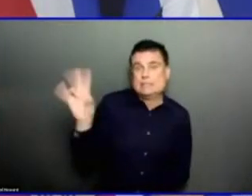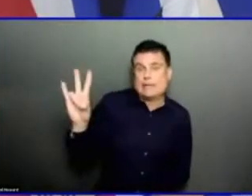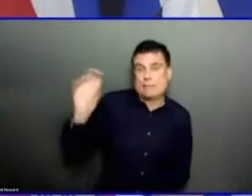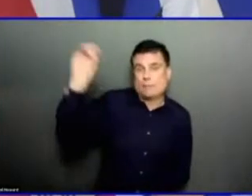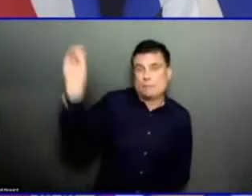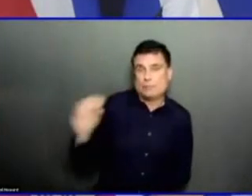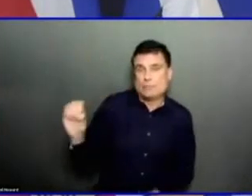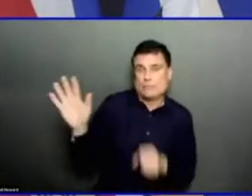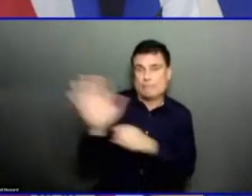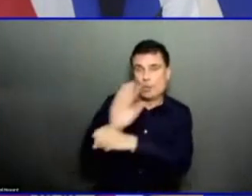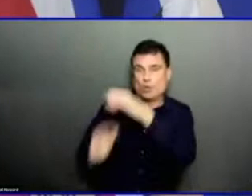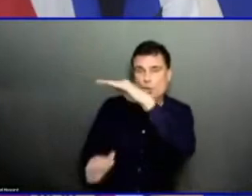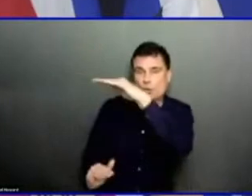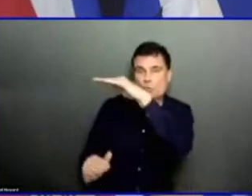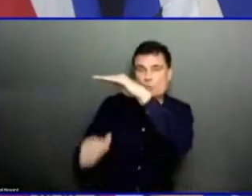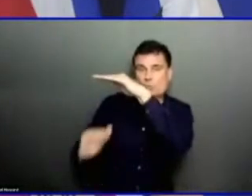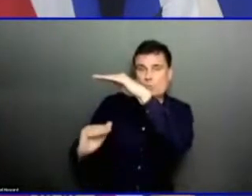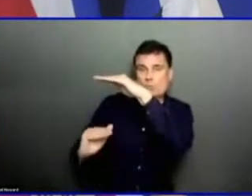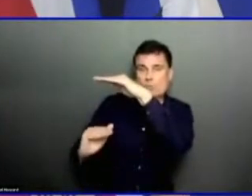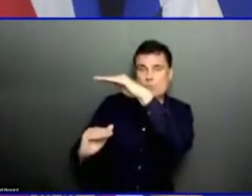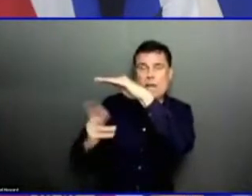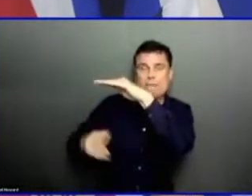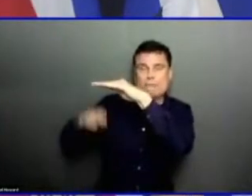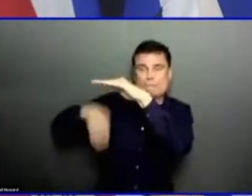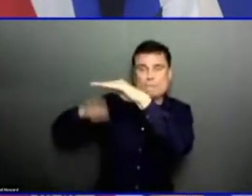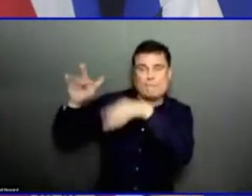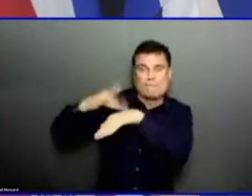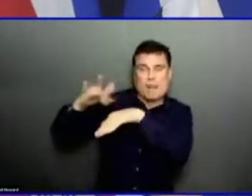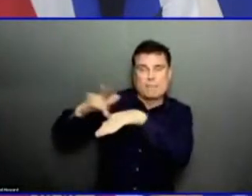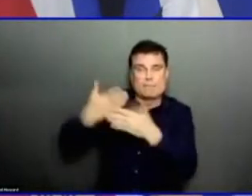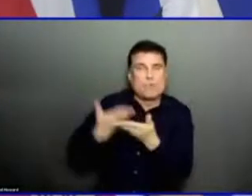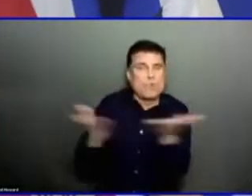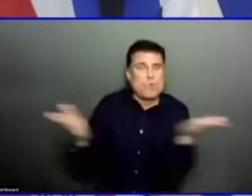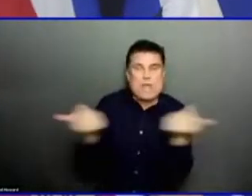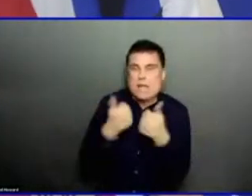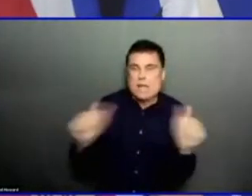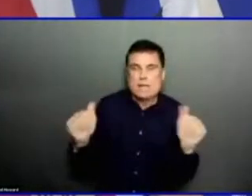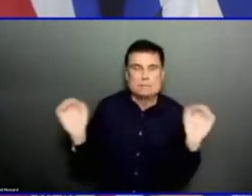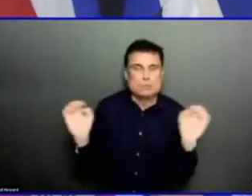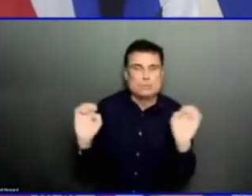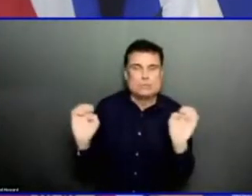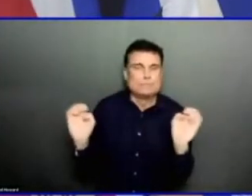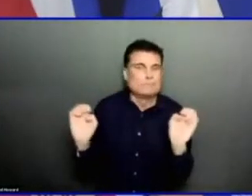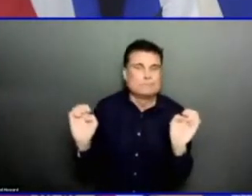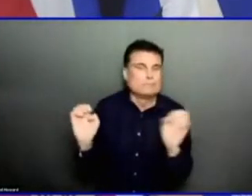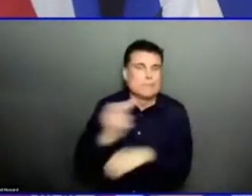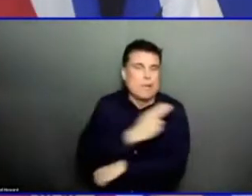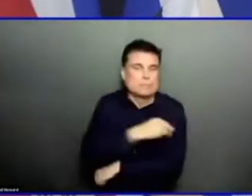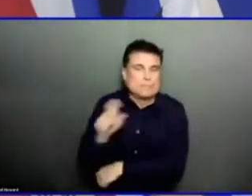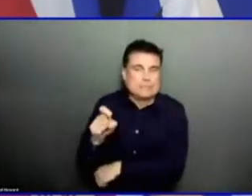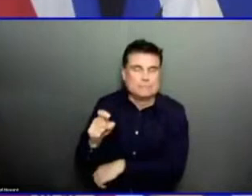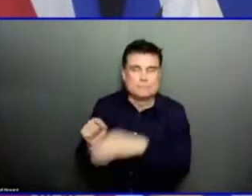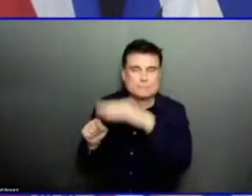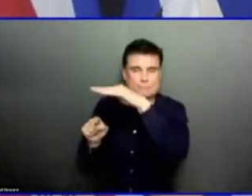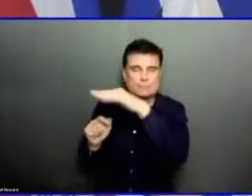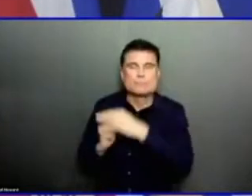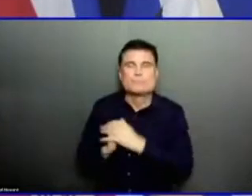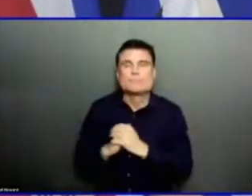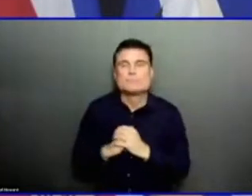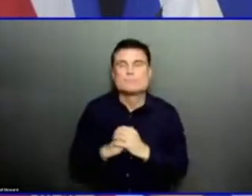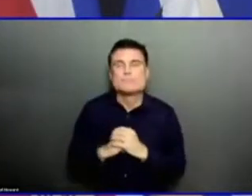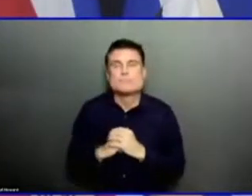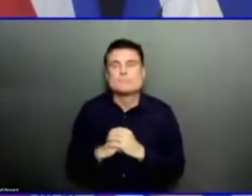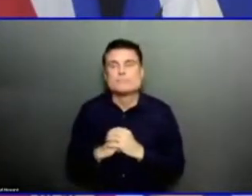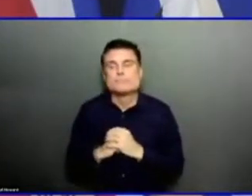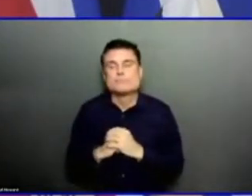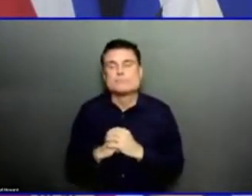bed occupancy capacity, meaning 134 vacant critical care base beds, and we have further vacant,